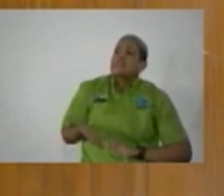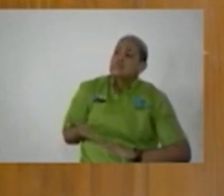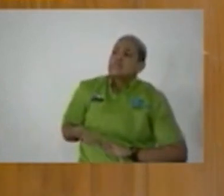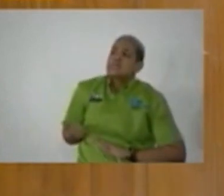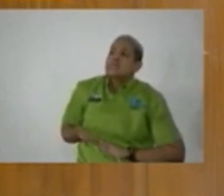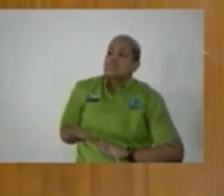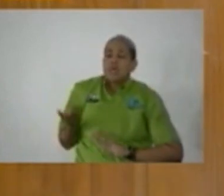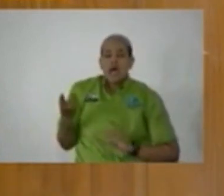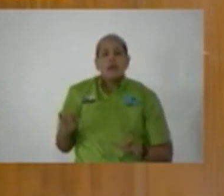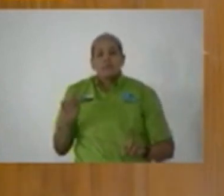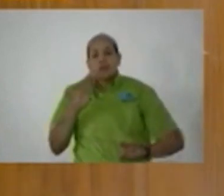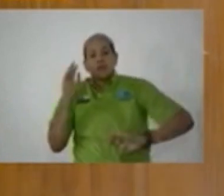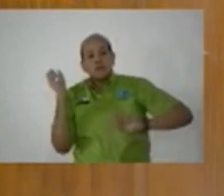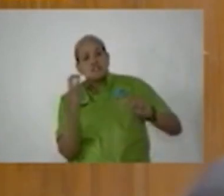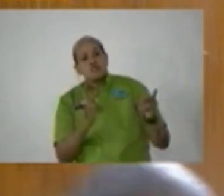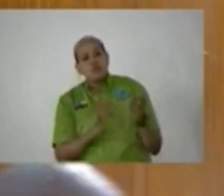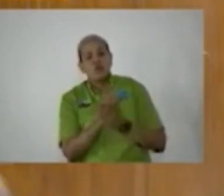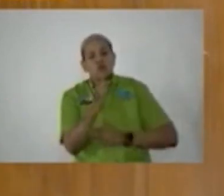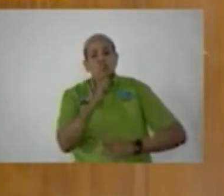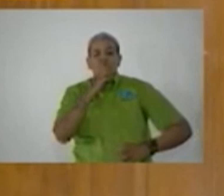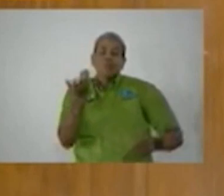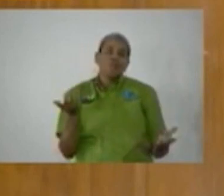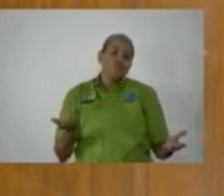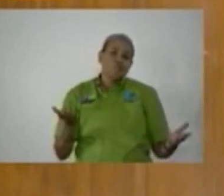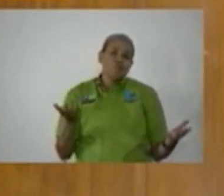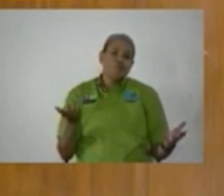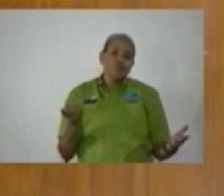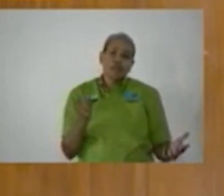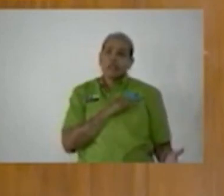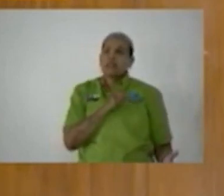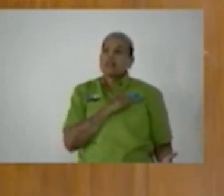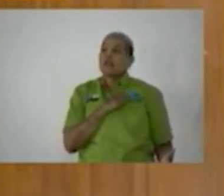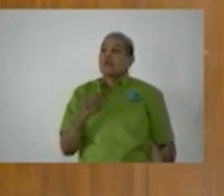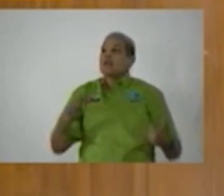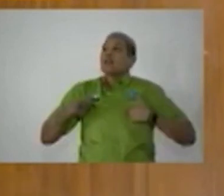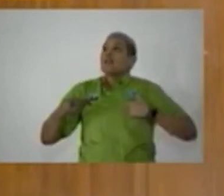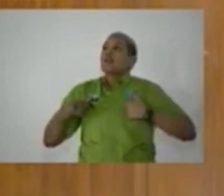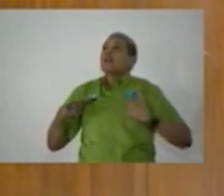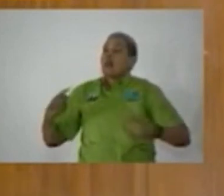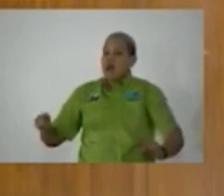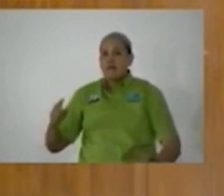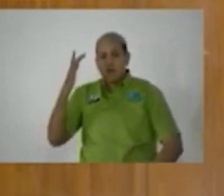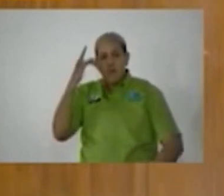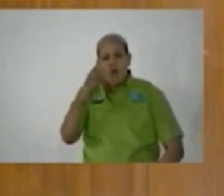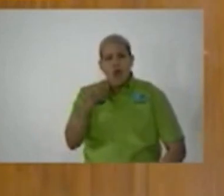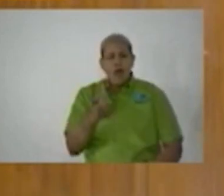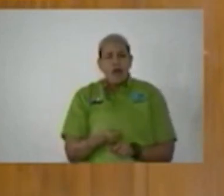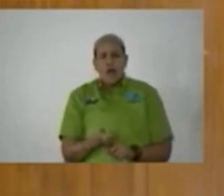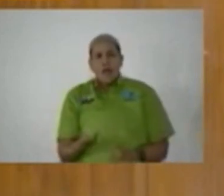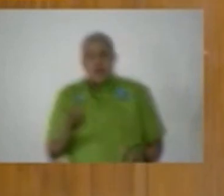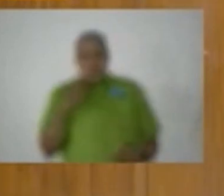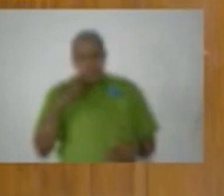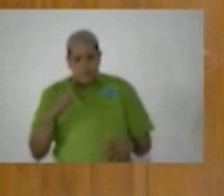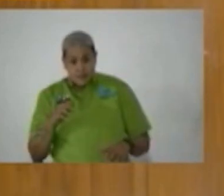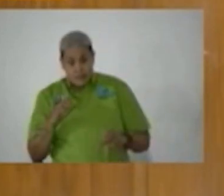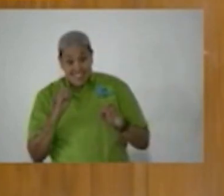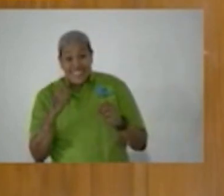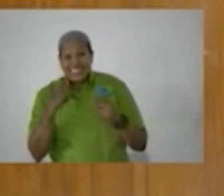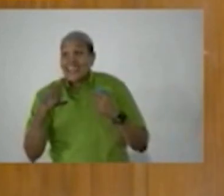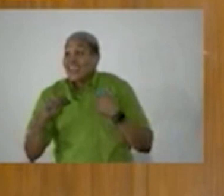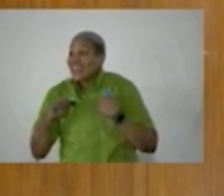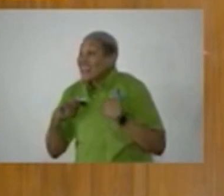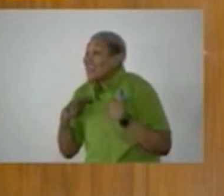than are disposed of through guilty pleas and so on. Because the inducement to plead